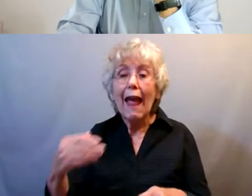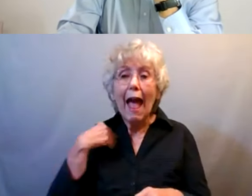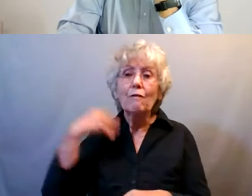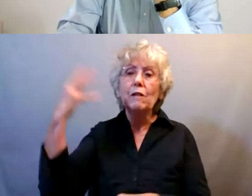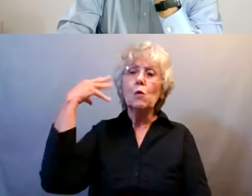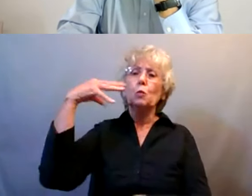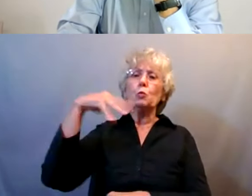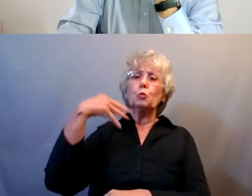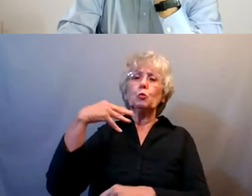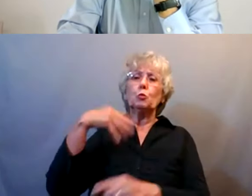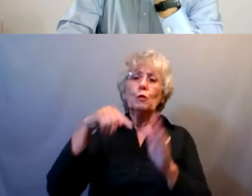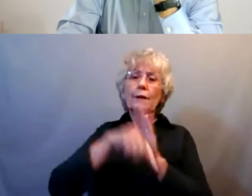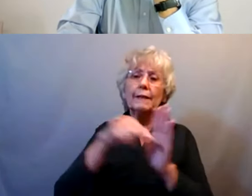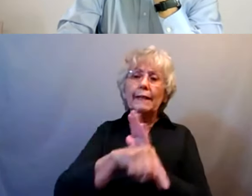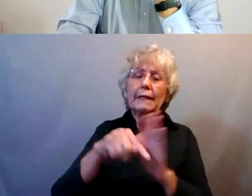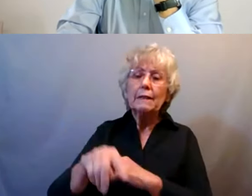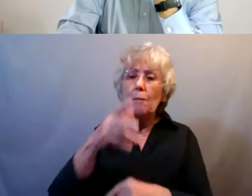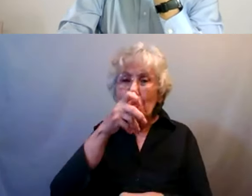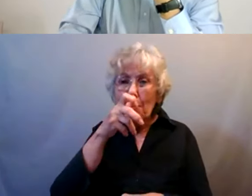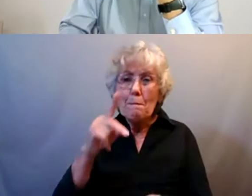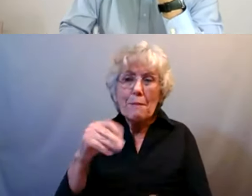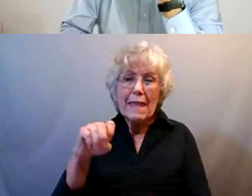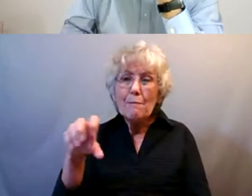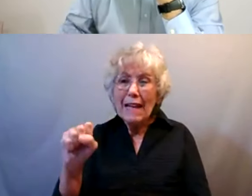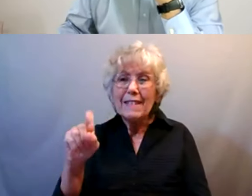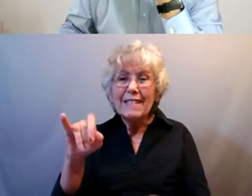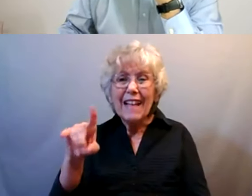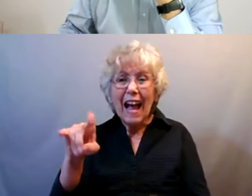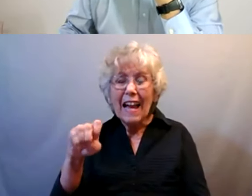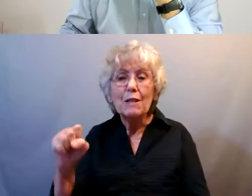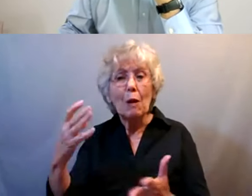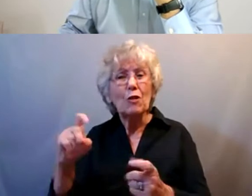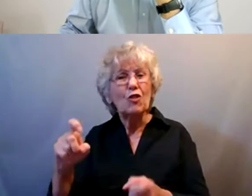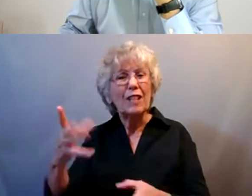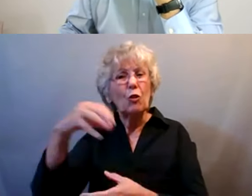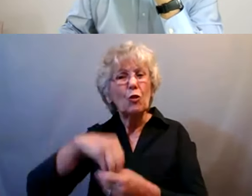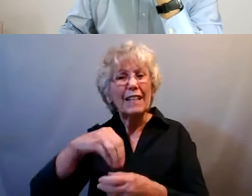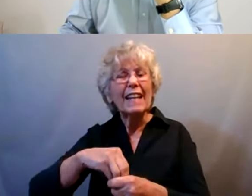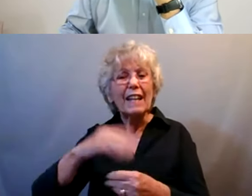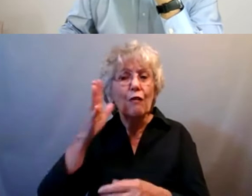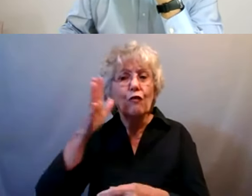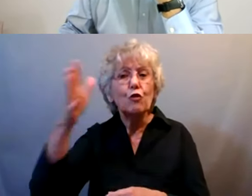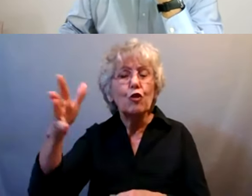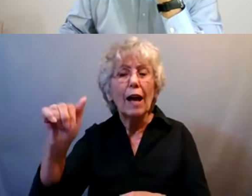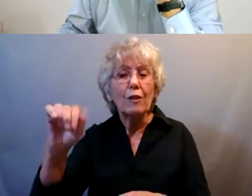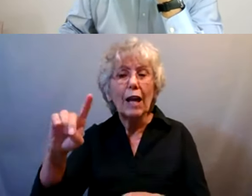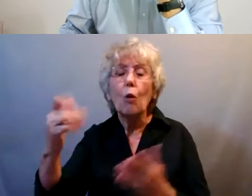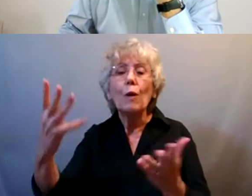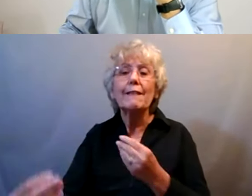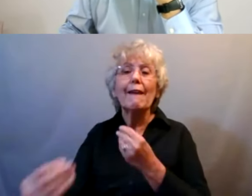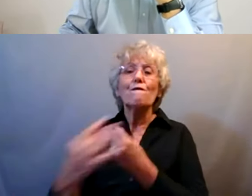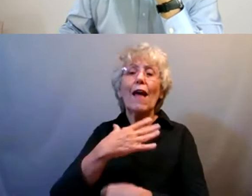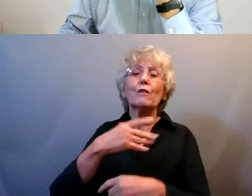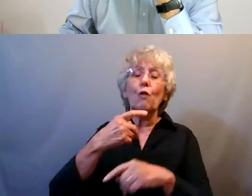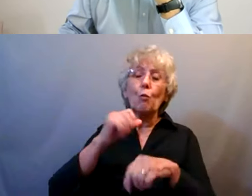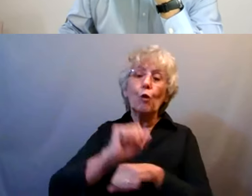know, maybe that's a topic, a subpopulation to include in a future agenda. And I'll be happy to maybe just put some notes down